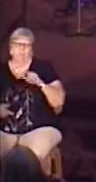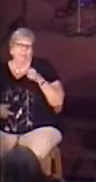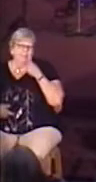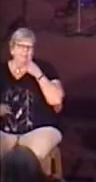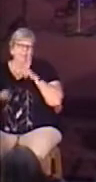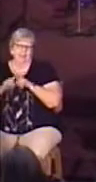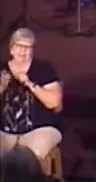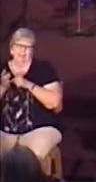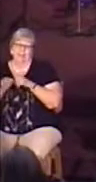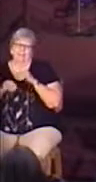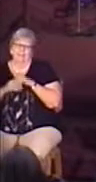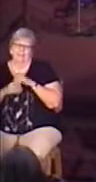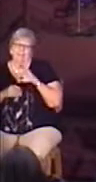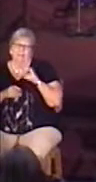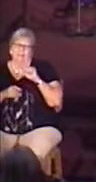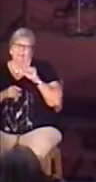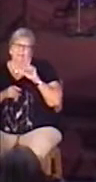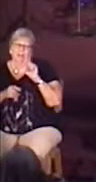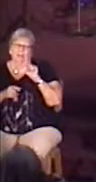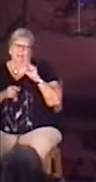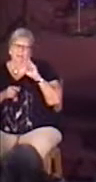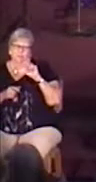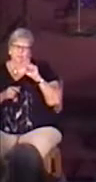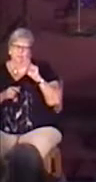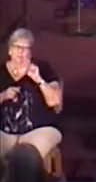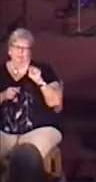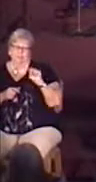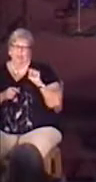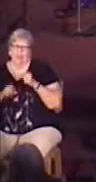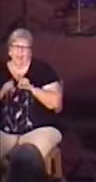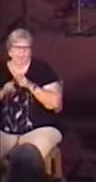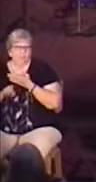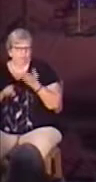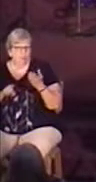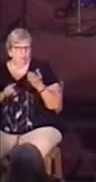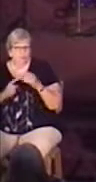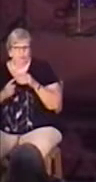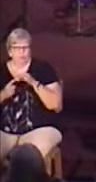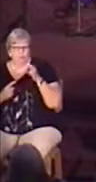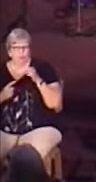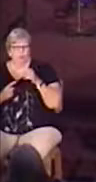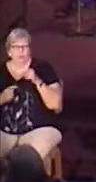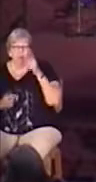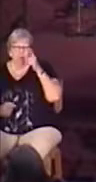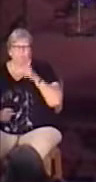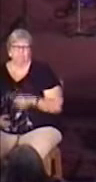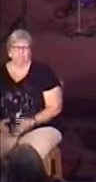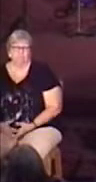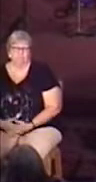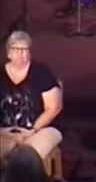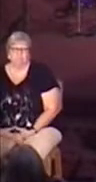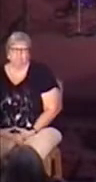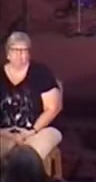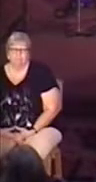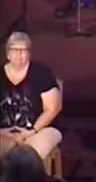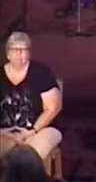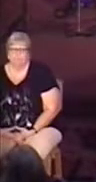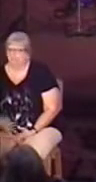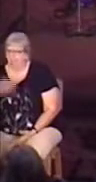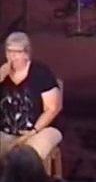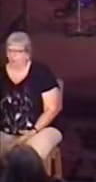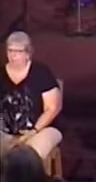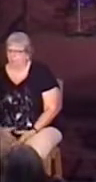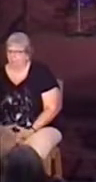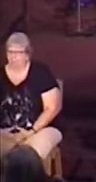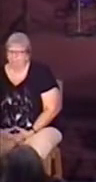this in Colossians. So, as those who have been chosen of God, holy and beloved, put on a heart of